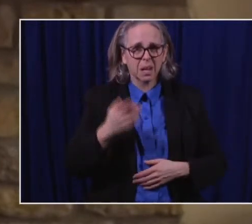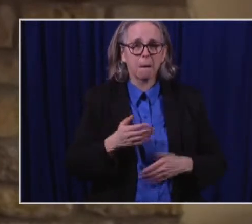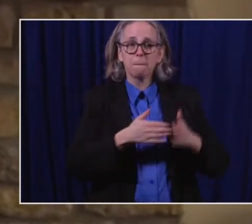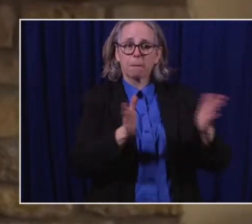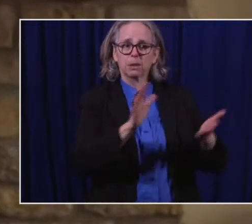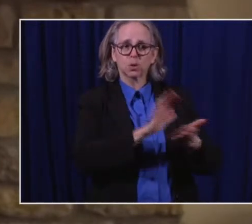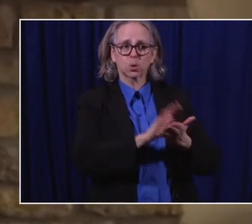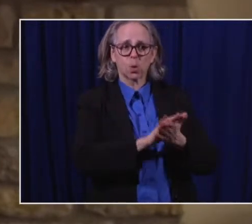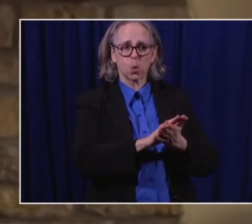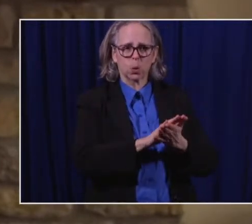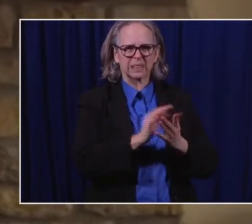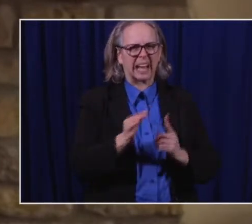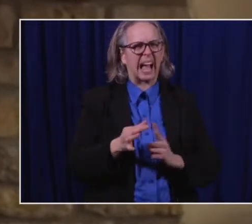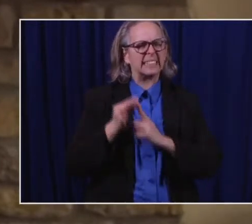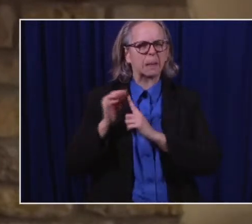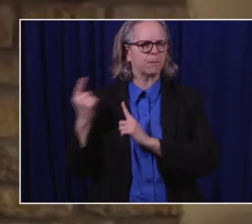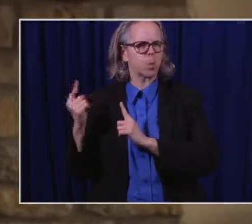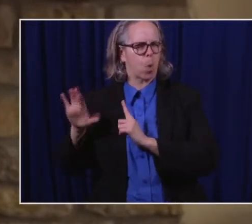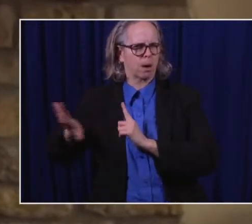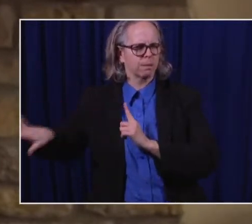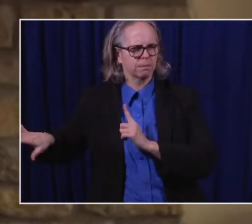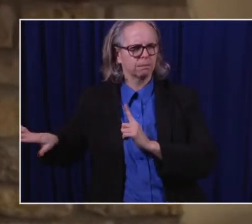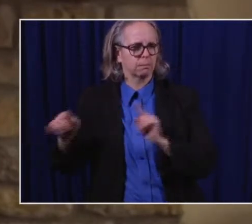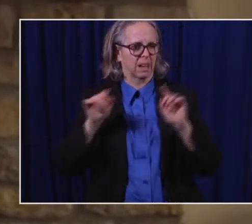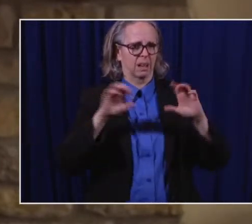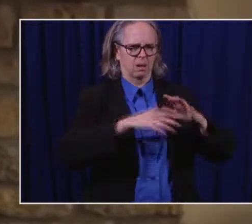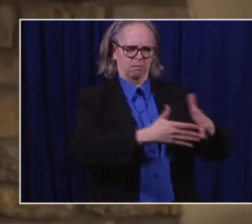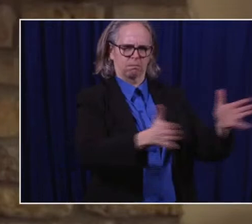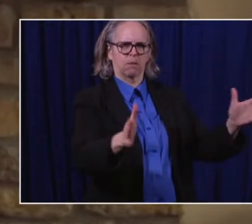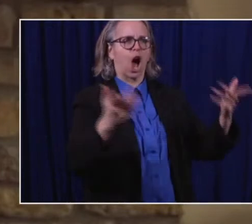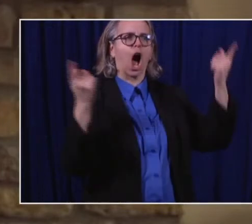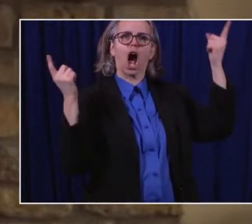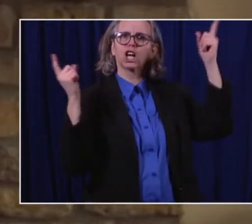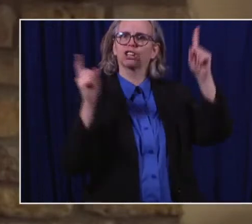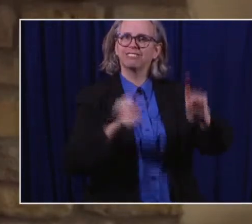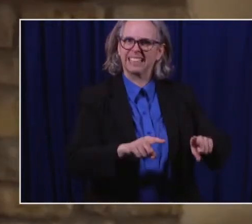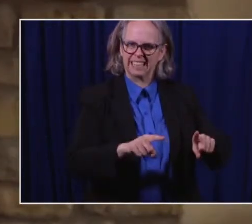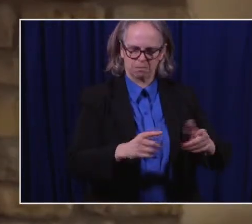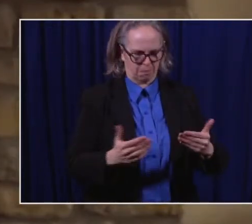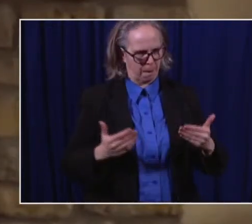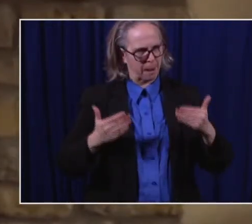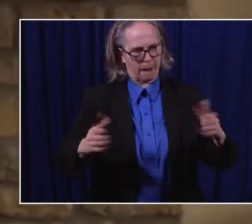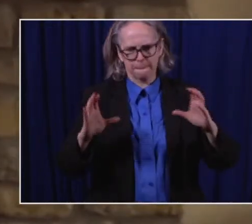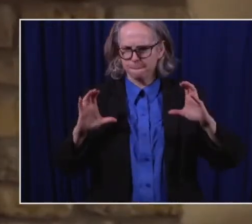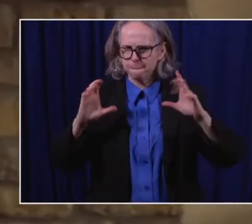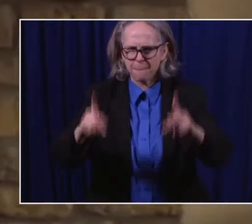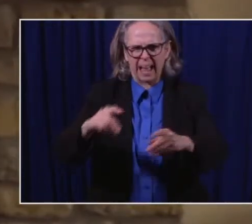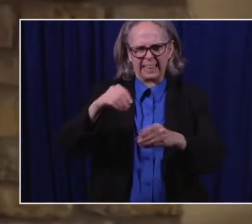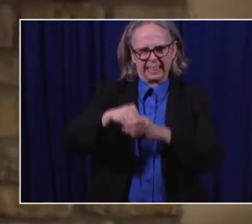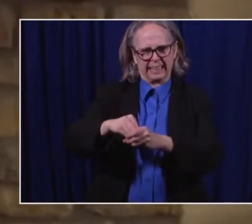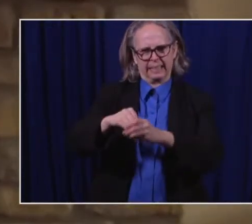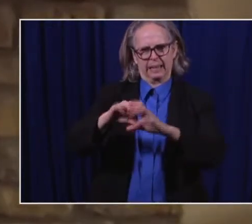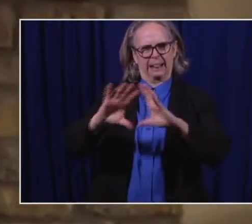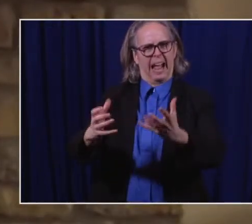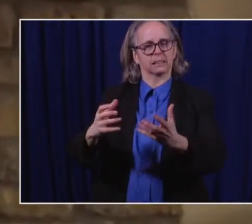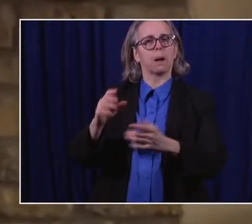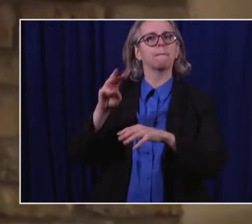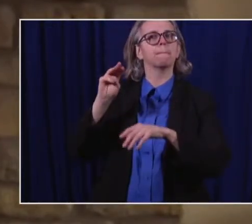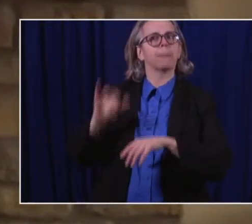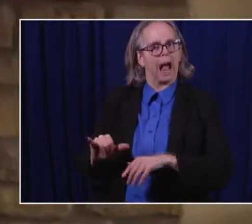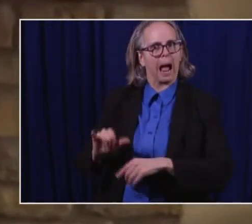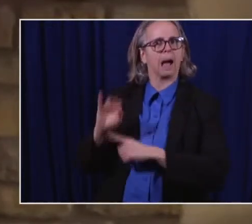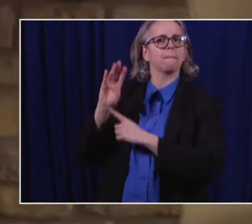school March 1. Some of them have been in person. Some of them have been in and out based upon